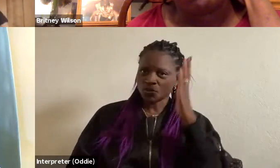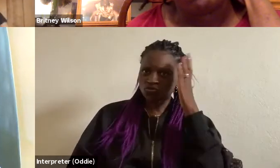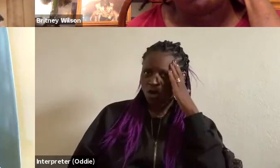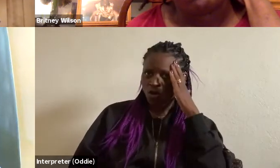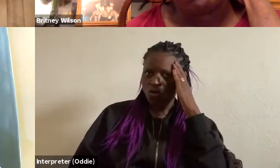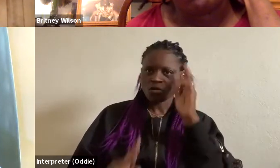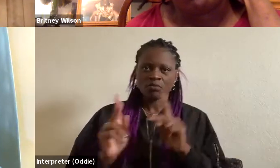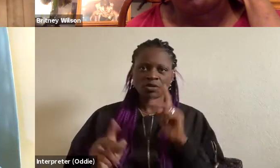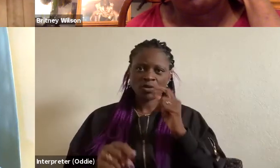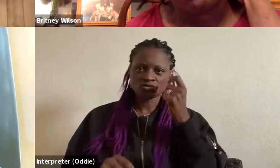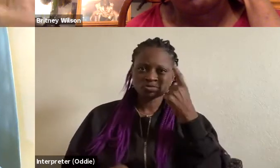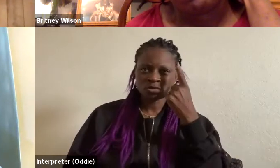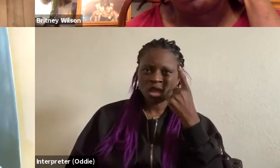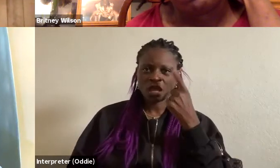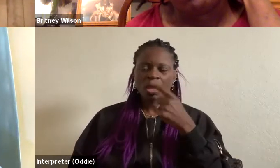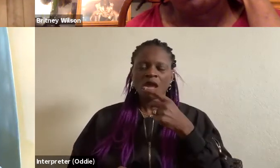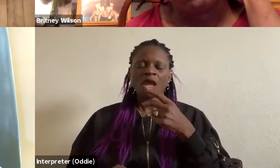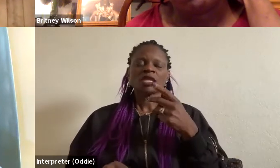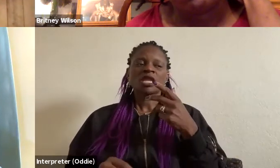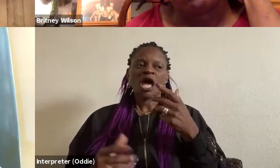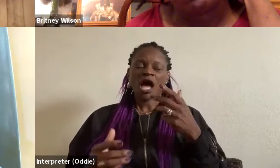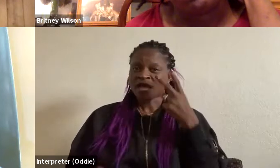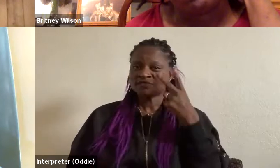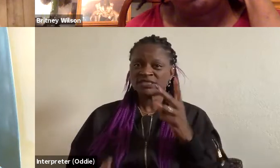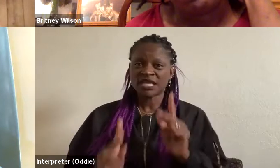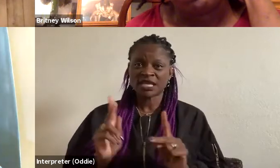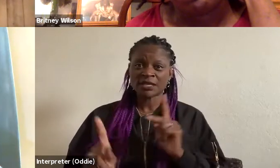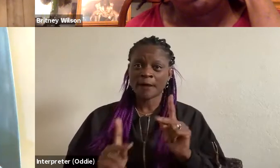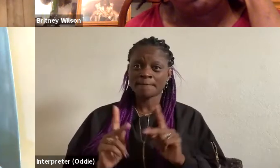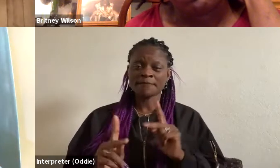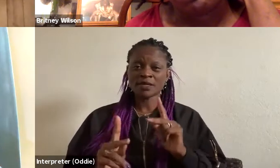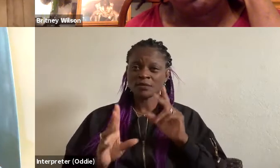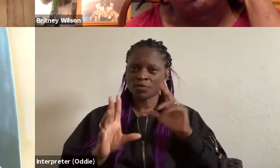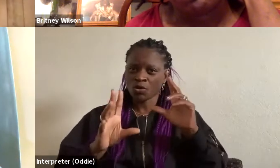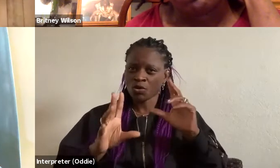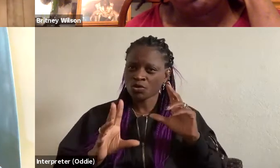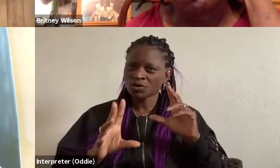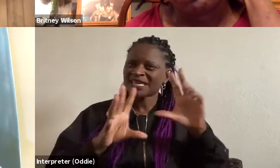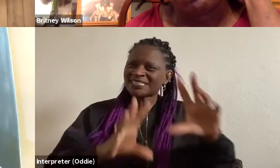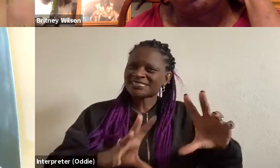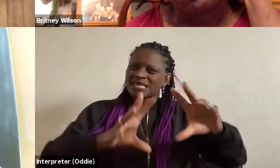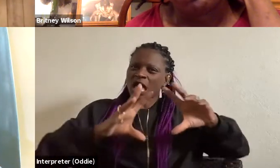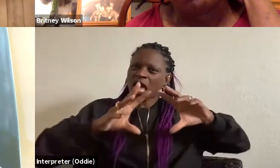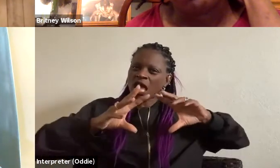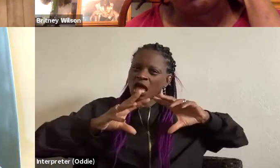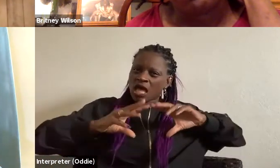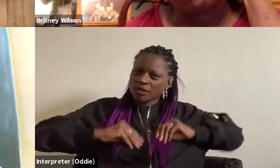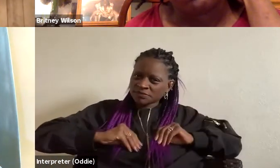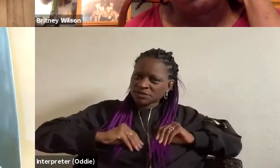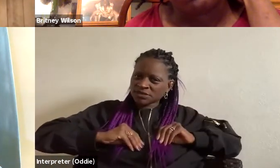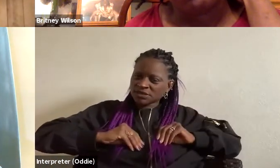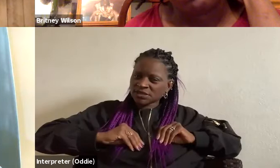pushed until they're ready, I've seen people really gravitate and start to own that disability identity That's just been my